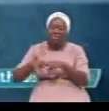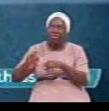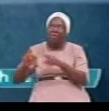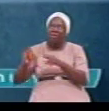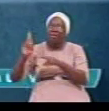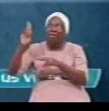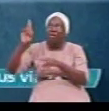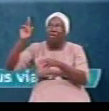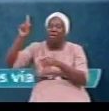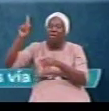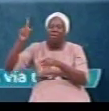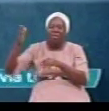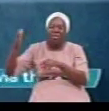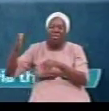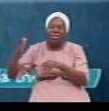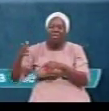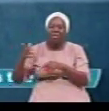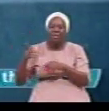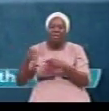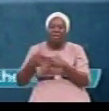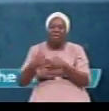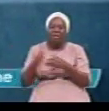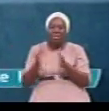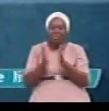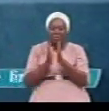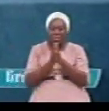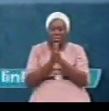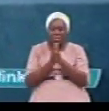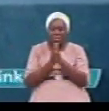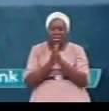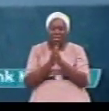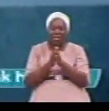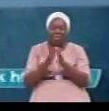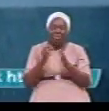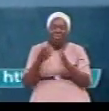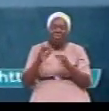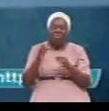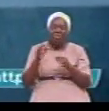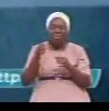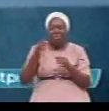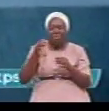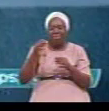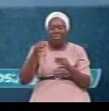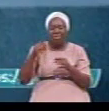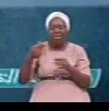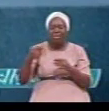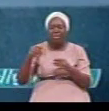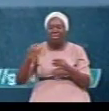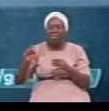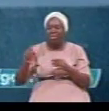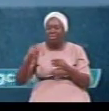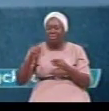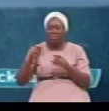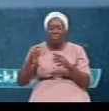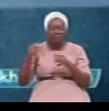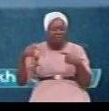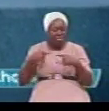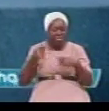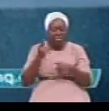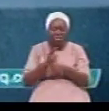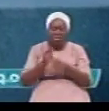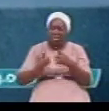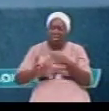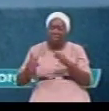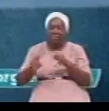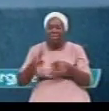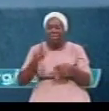there. Then, after the prayer of the GS, the pain just disappeared. I couldn't